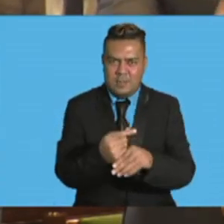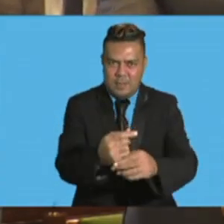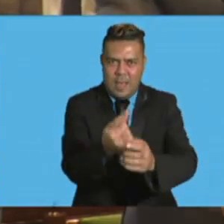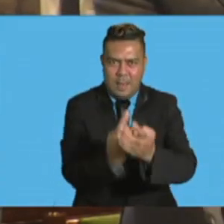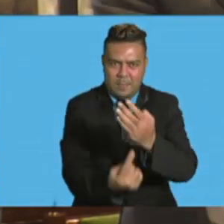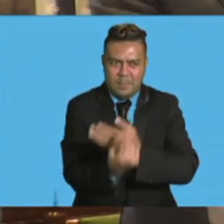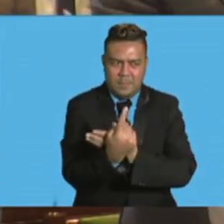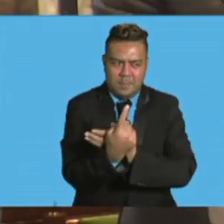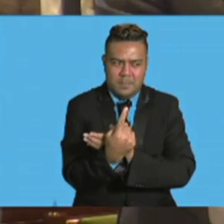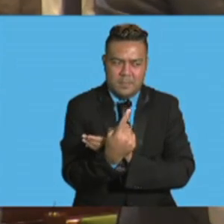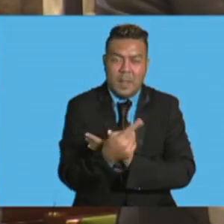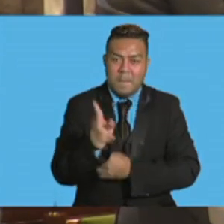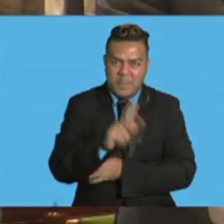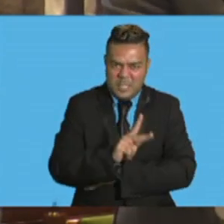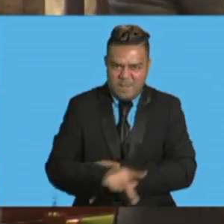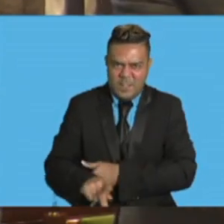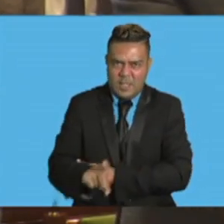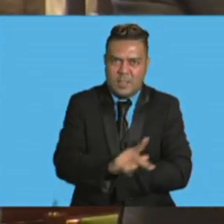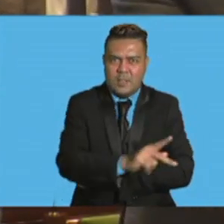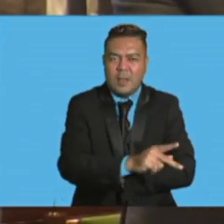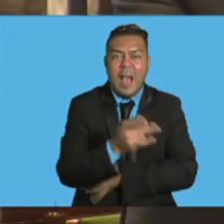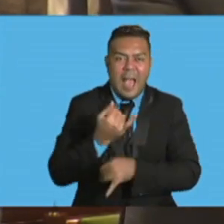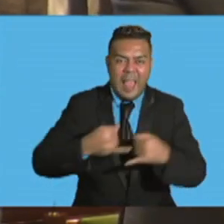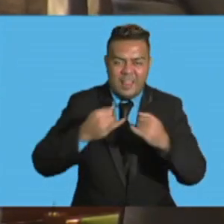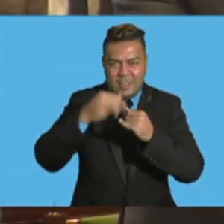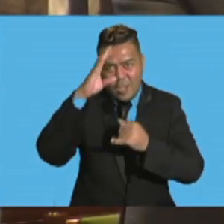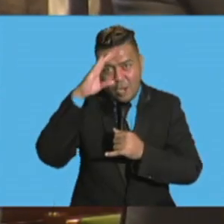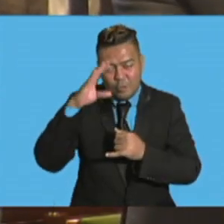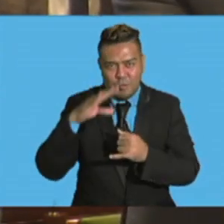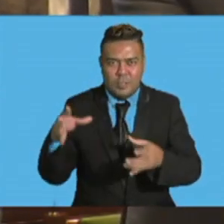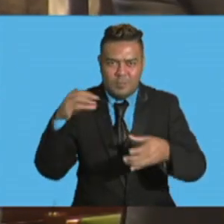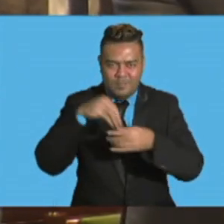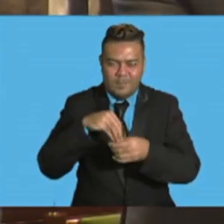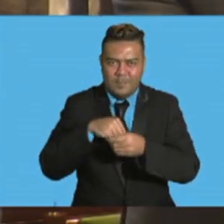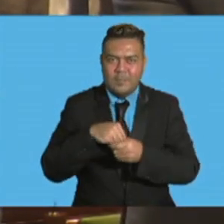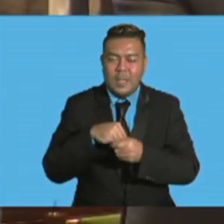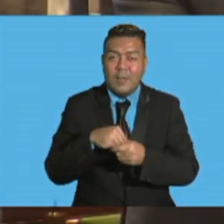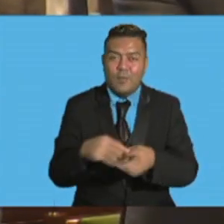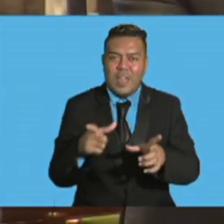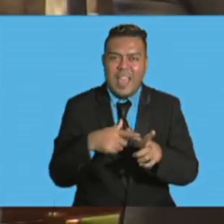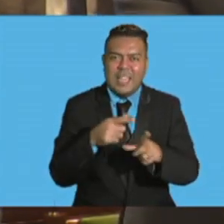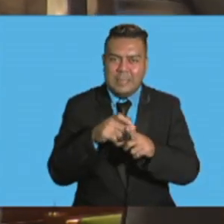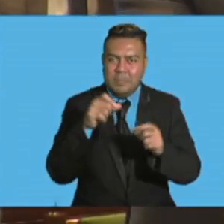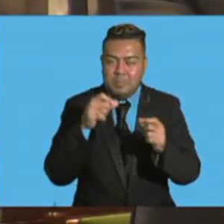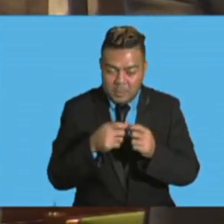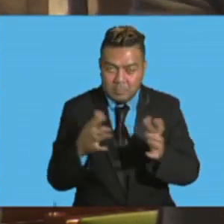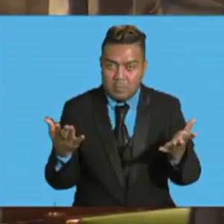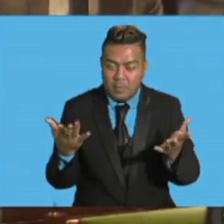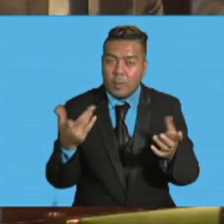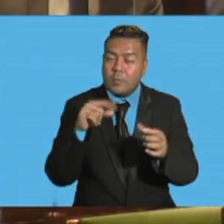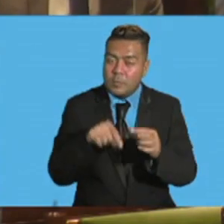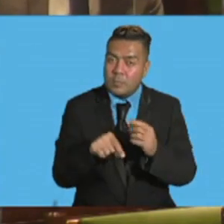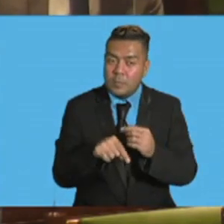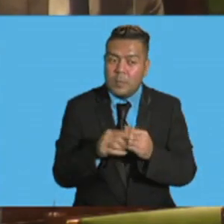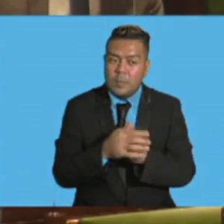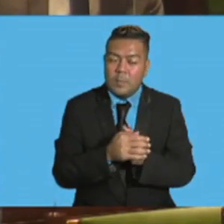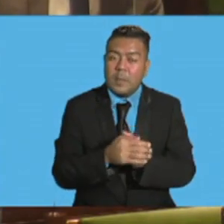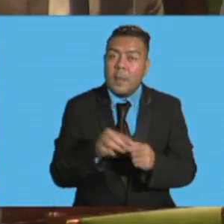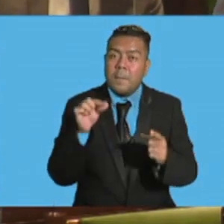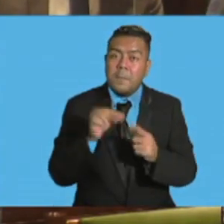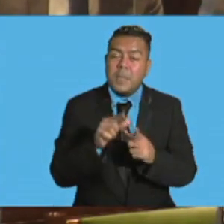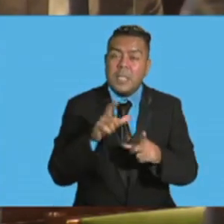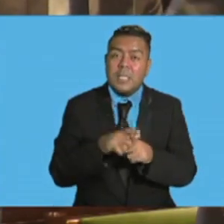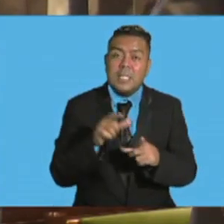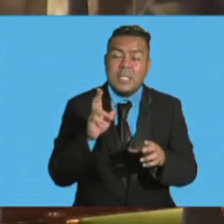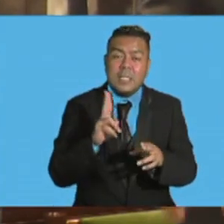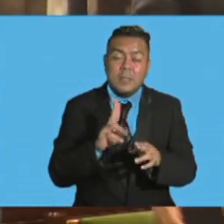are specific displays regarding the Pacific Island countries and the work they engage with in the ADB. Of course, Mr. Speaker, the PDMC also